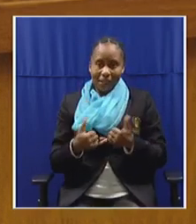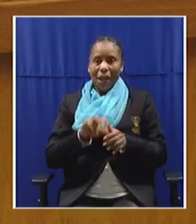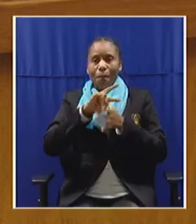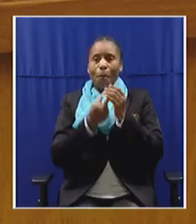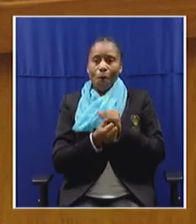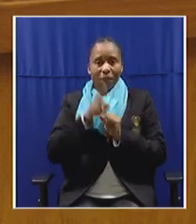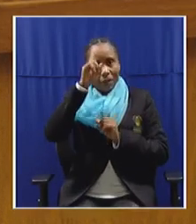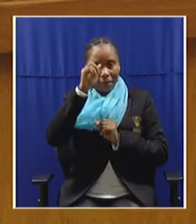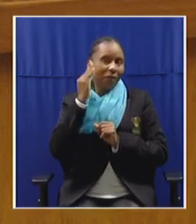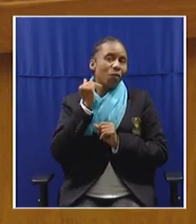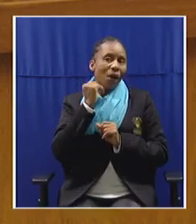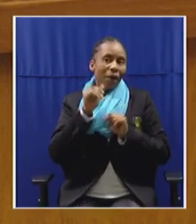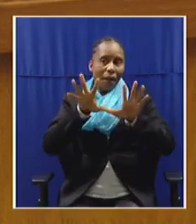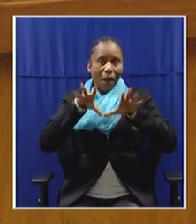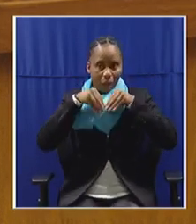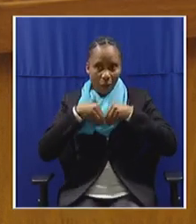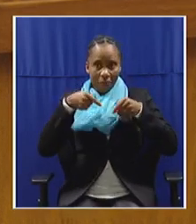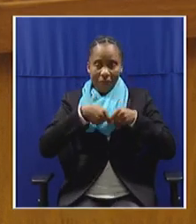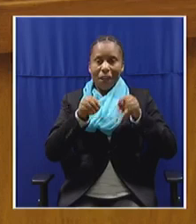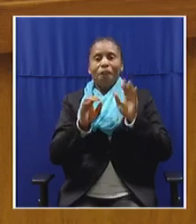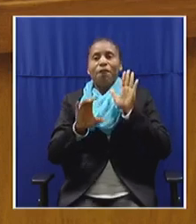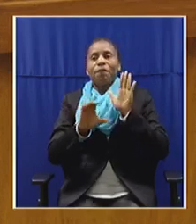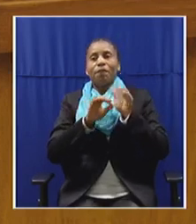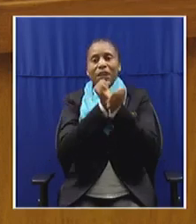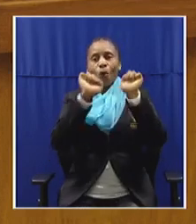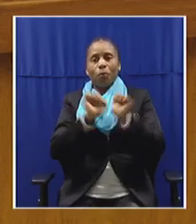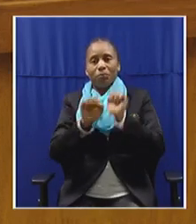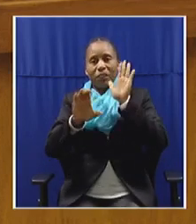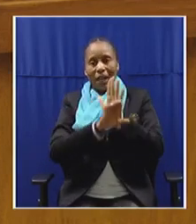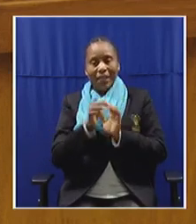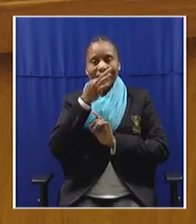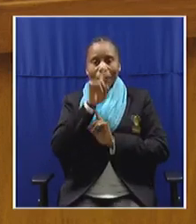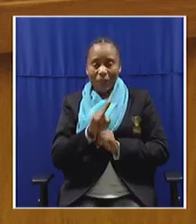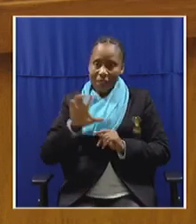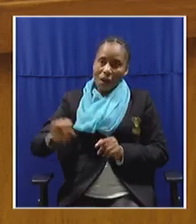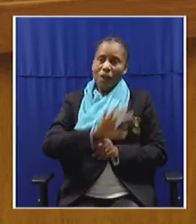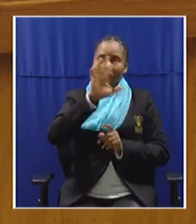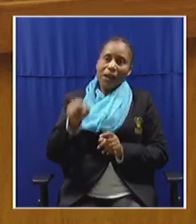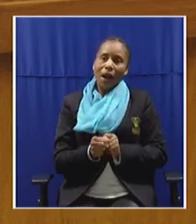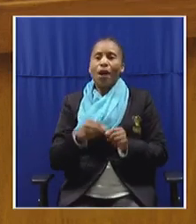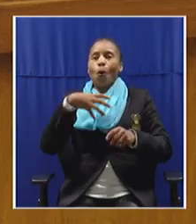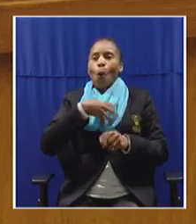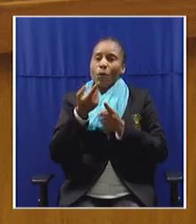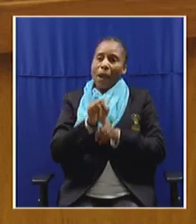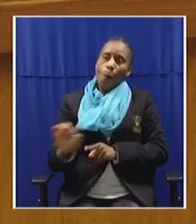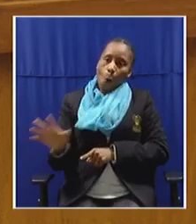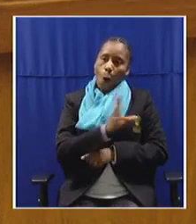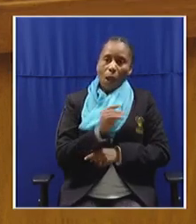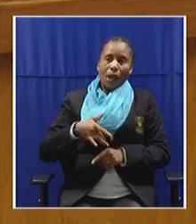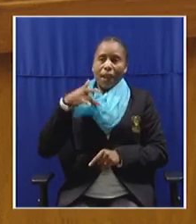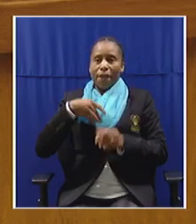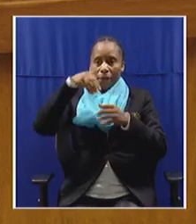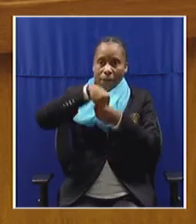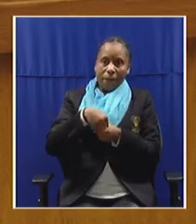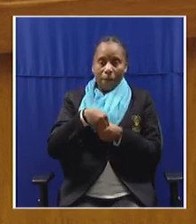white, adopted the Freedom Charter that said South Africa belongs to all who live in it. The